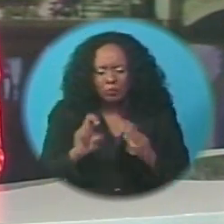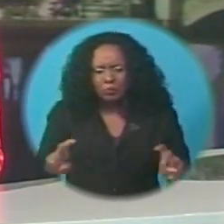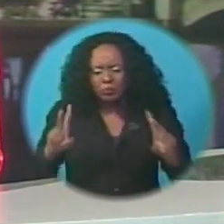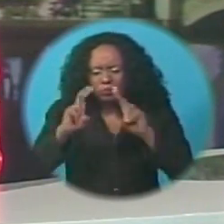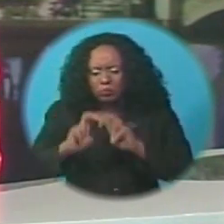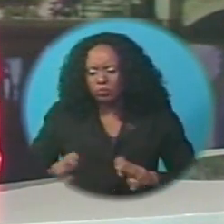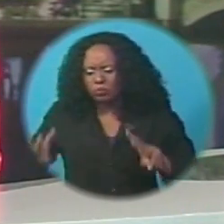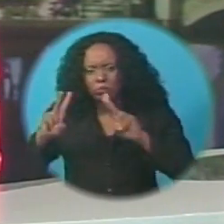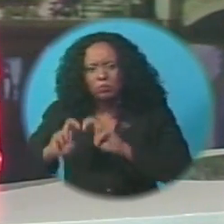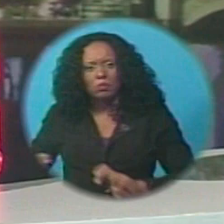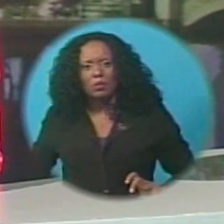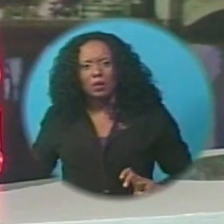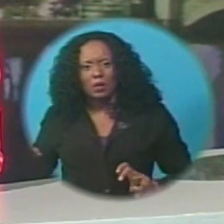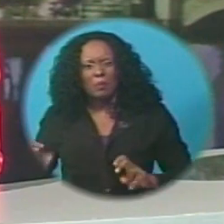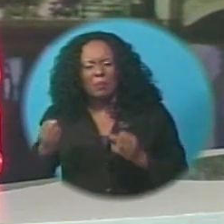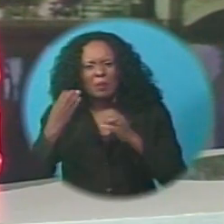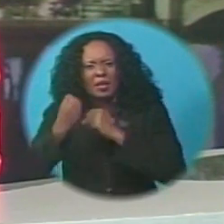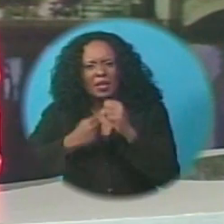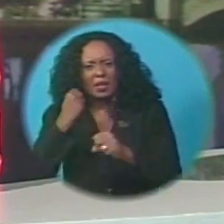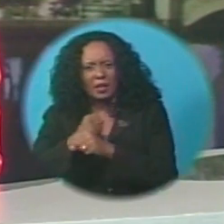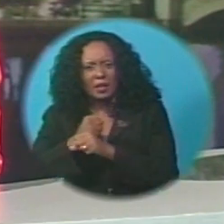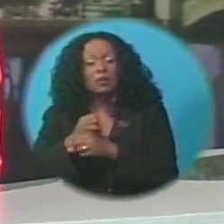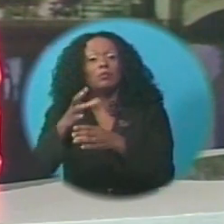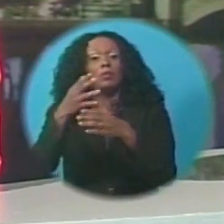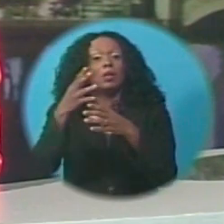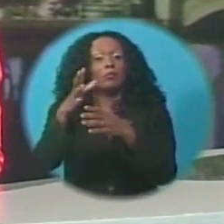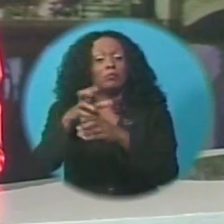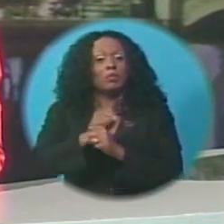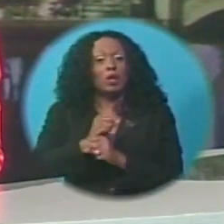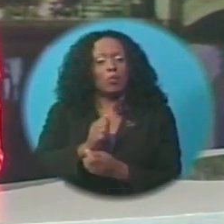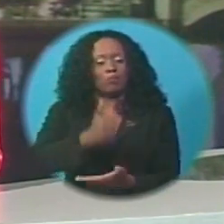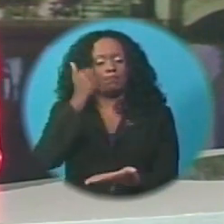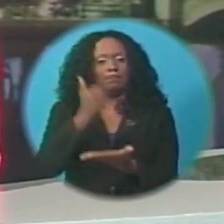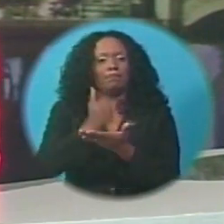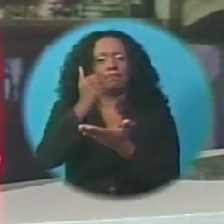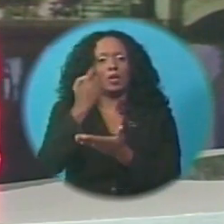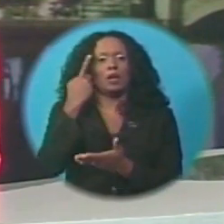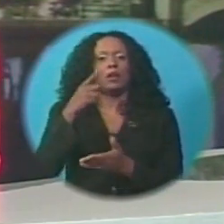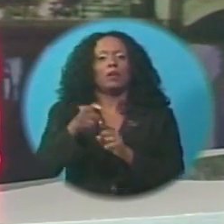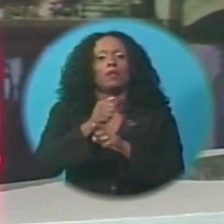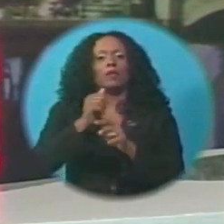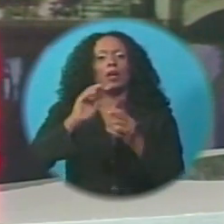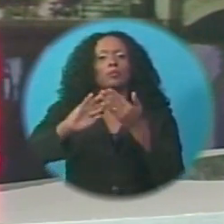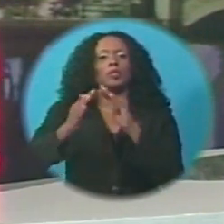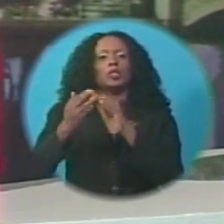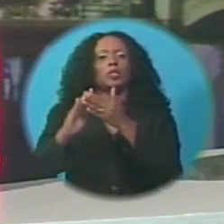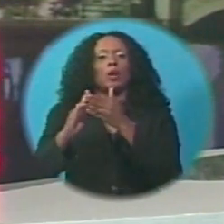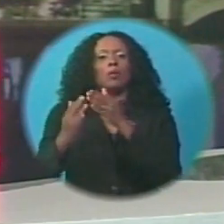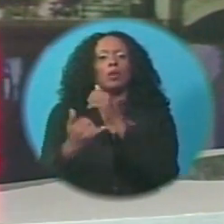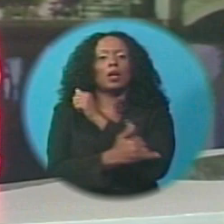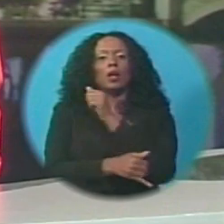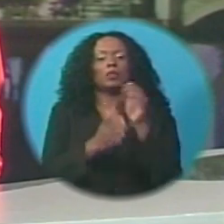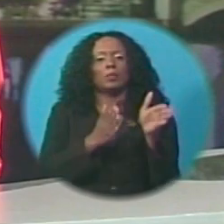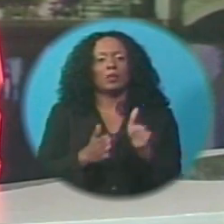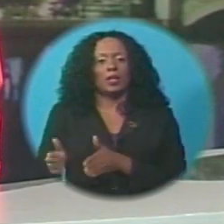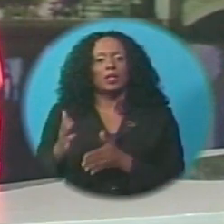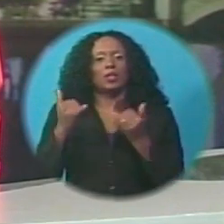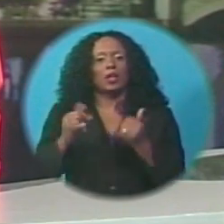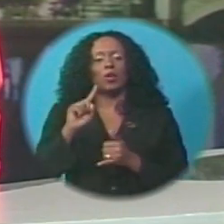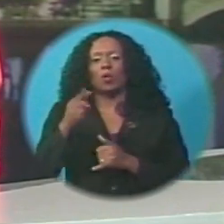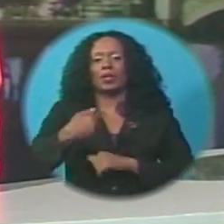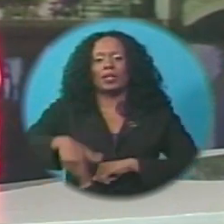adding that they've also received the necessary town planning approval. Mr. Blackman says the only remaining matter relates to the